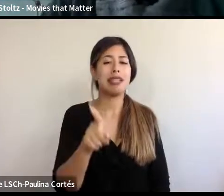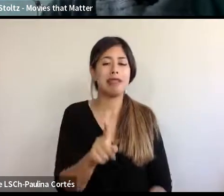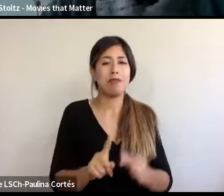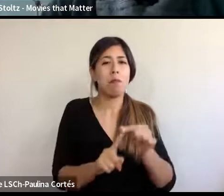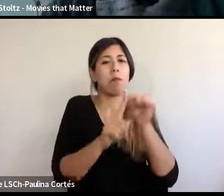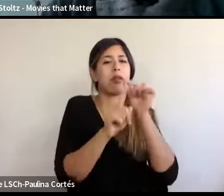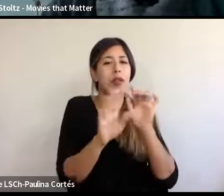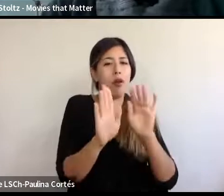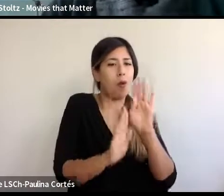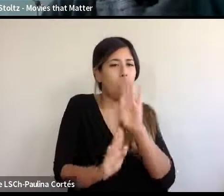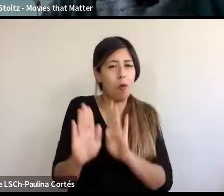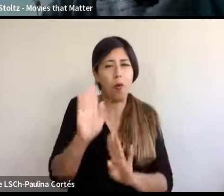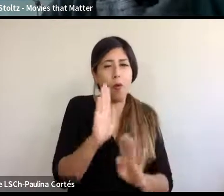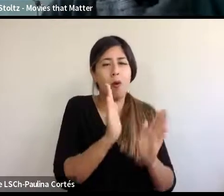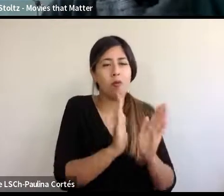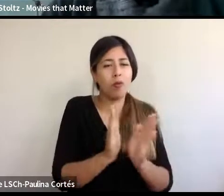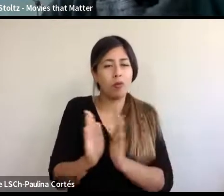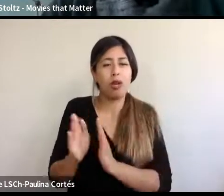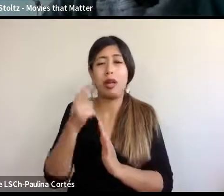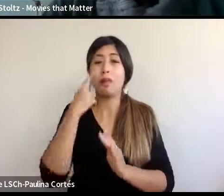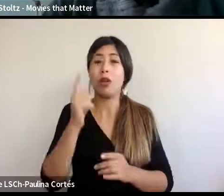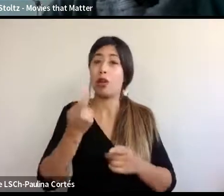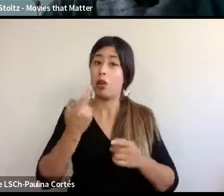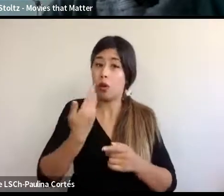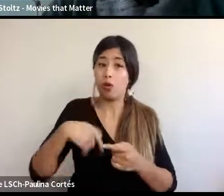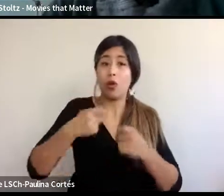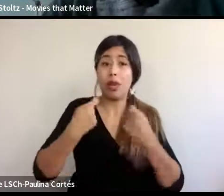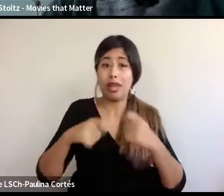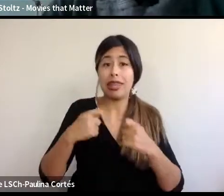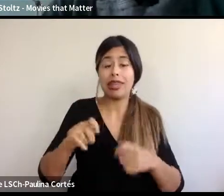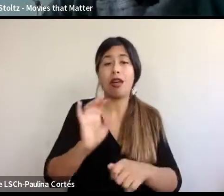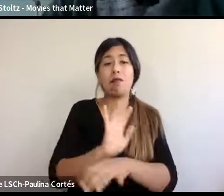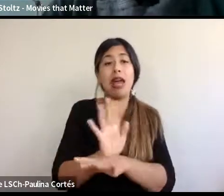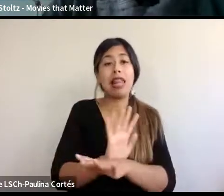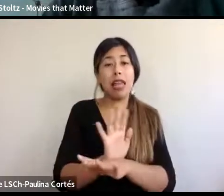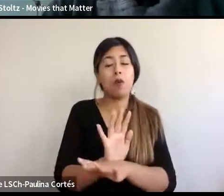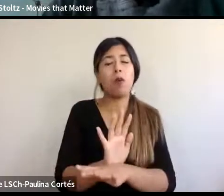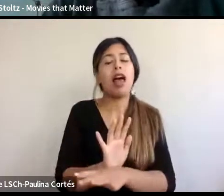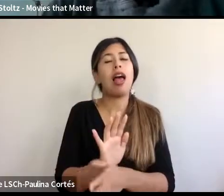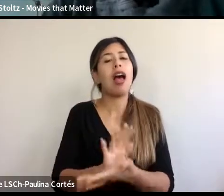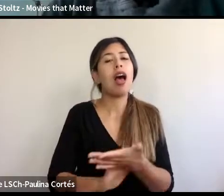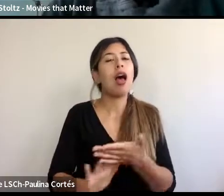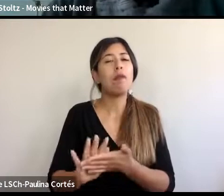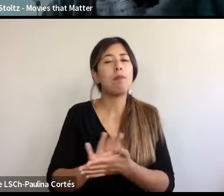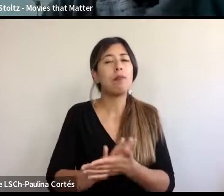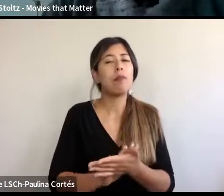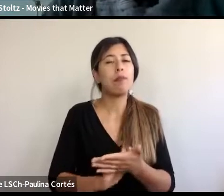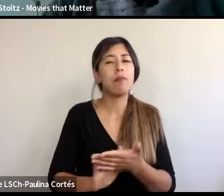films at least in like obviously Czech premiere, but if we have like world